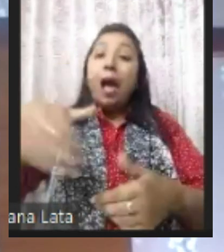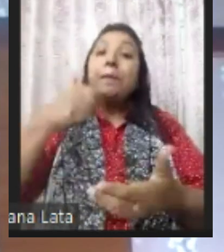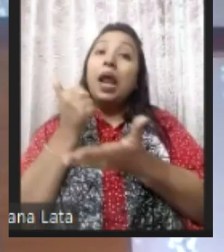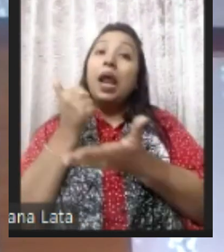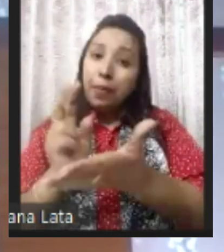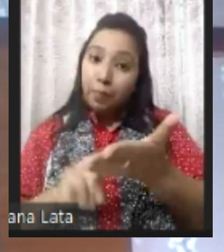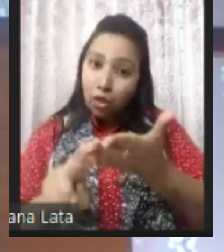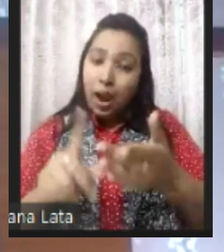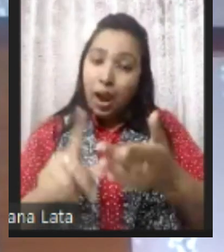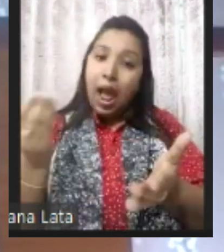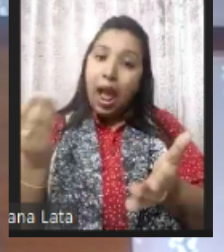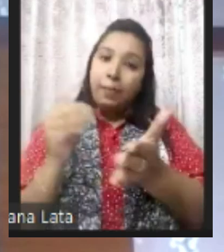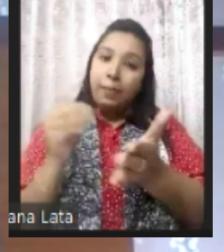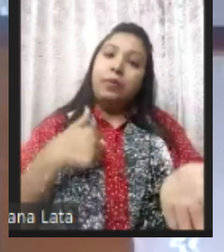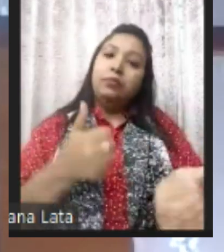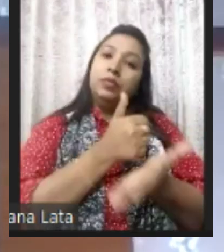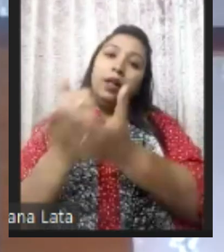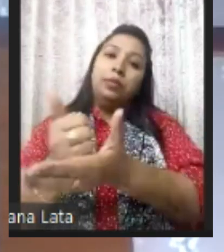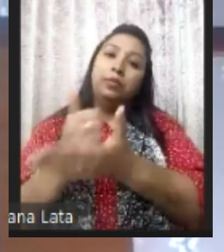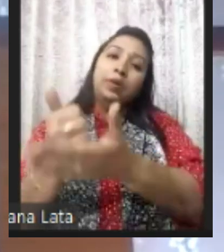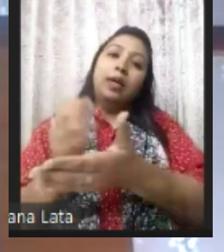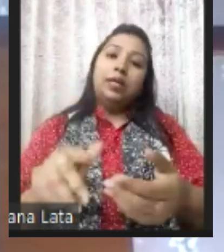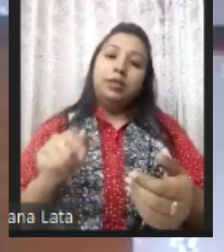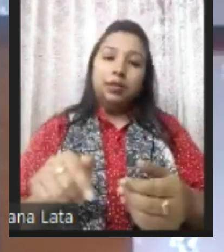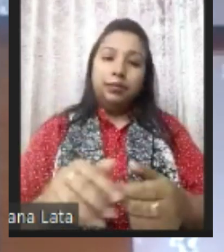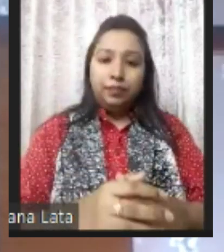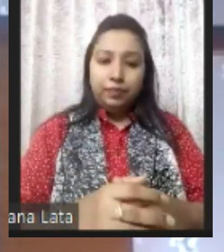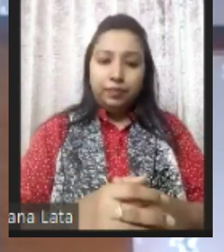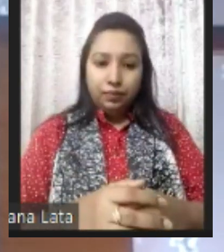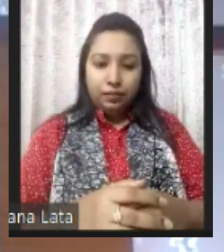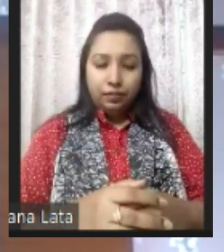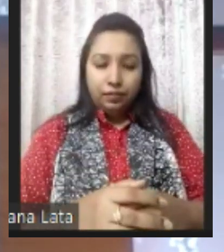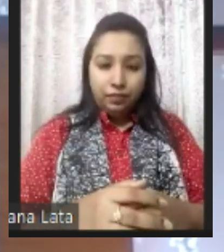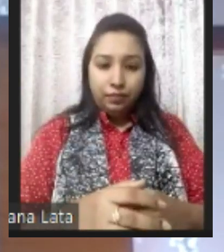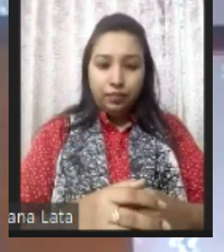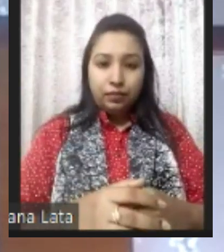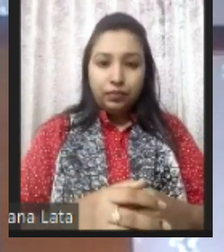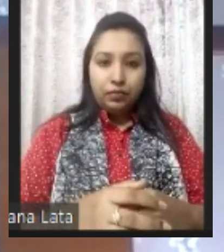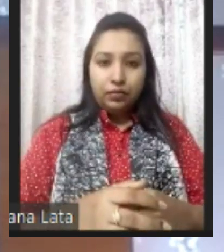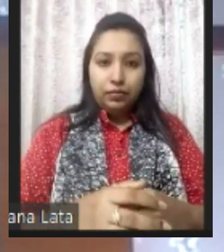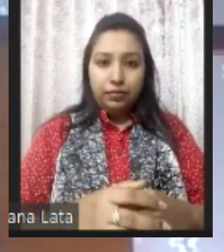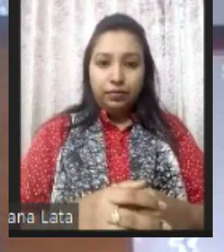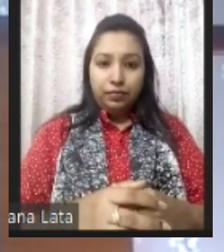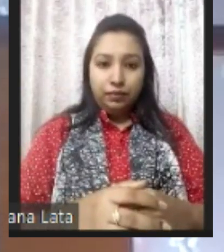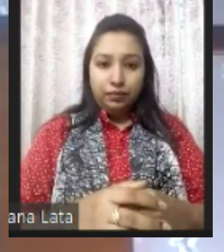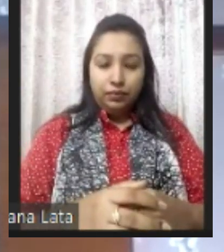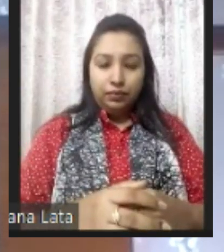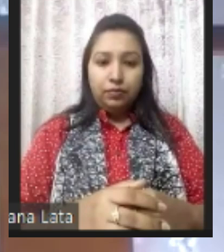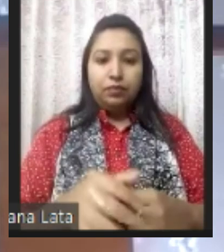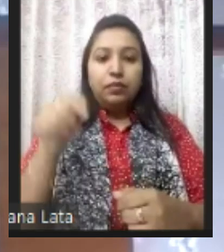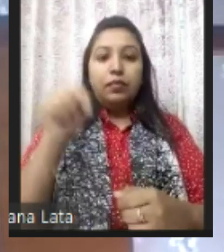in UNDP or any other UN agency has the opportunity to to maneuver this sort